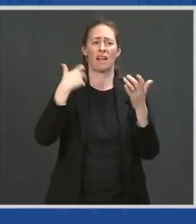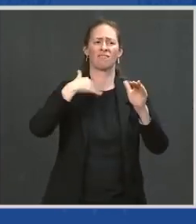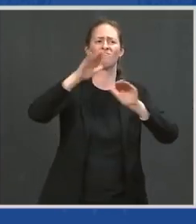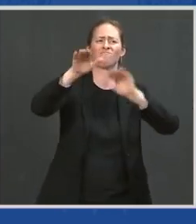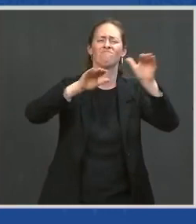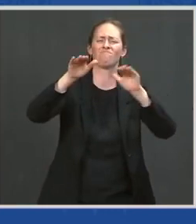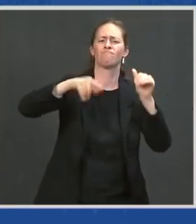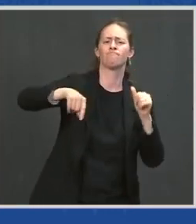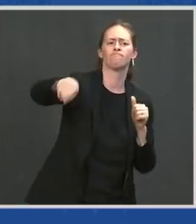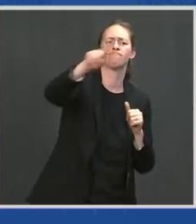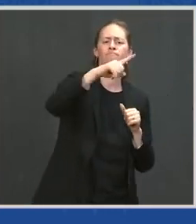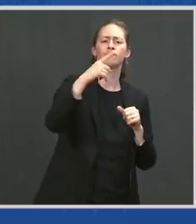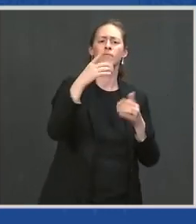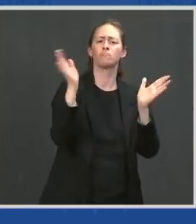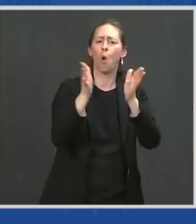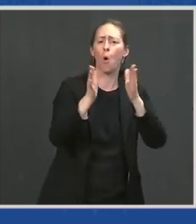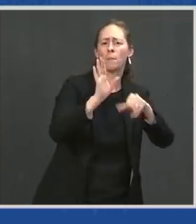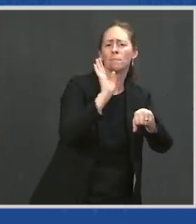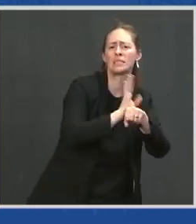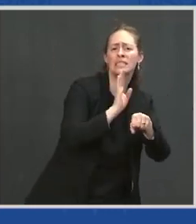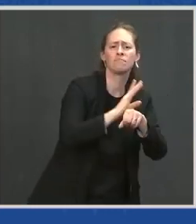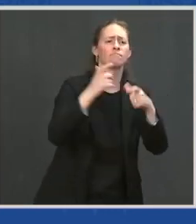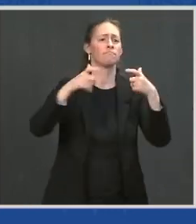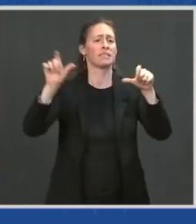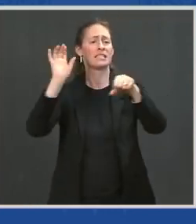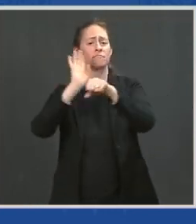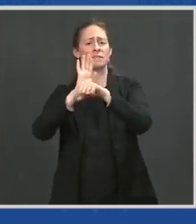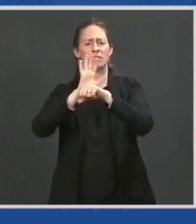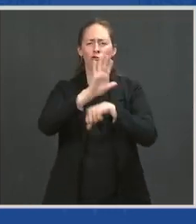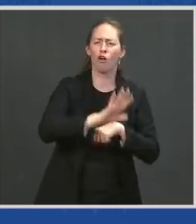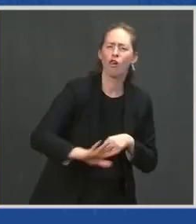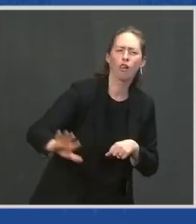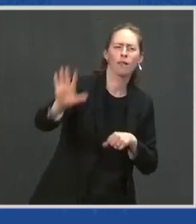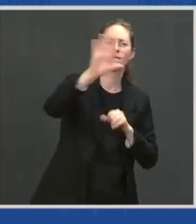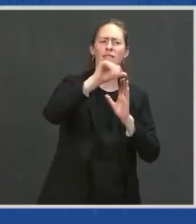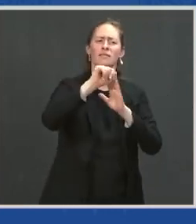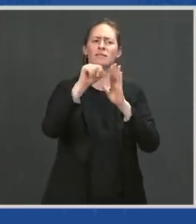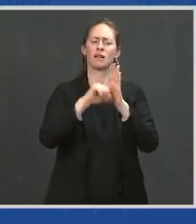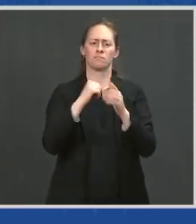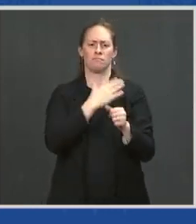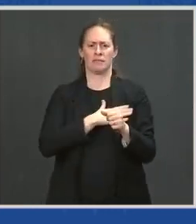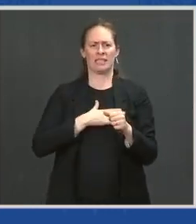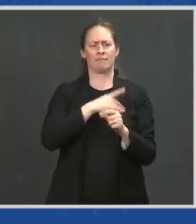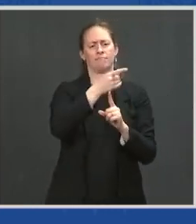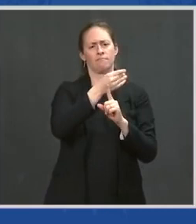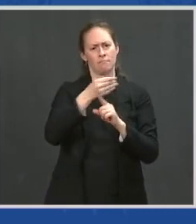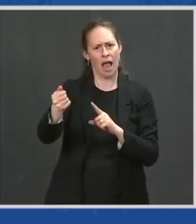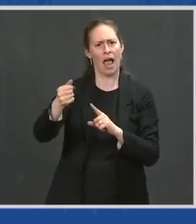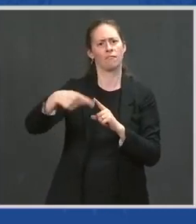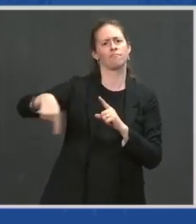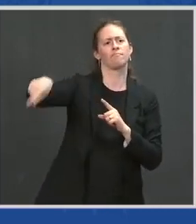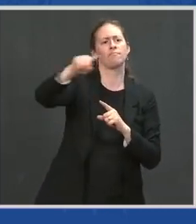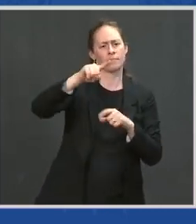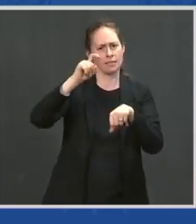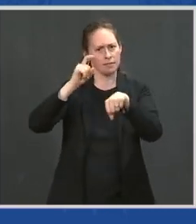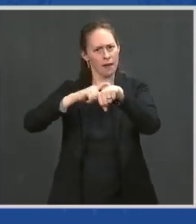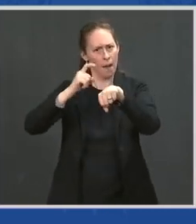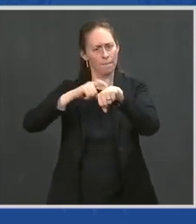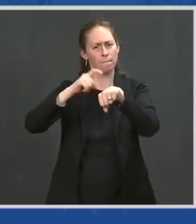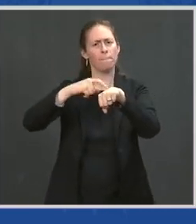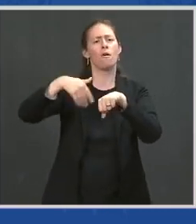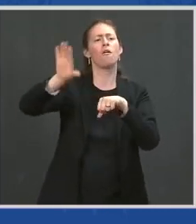and small, in every state to give employees the time off they need with pay to get